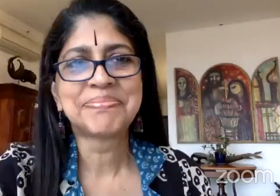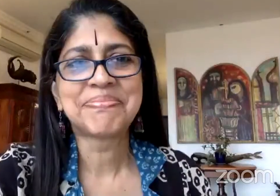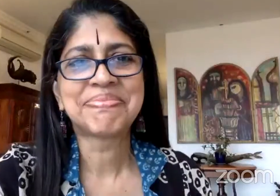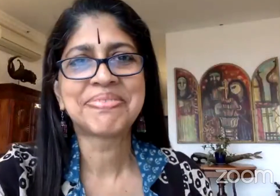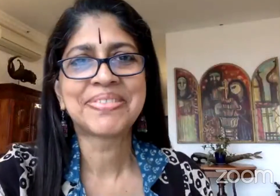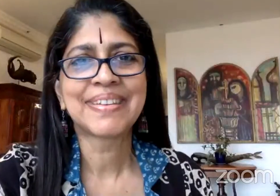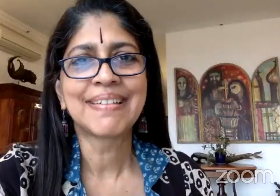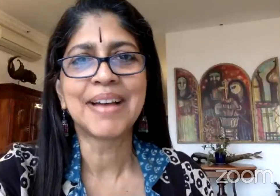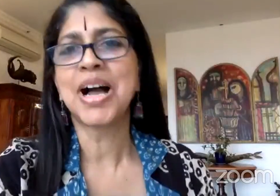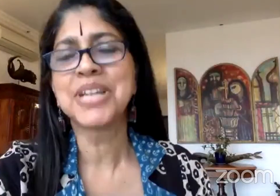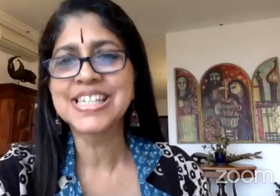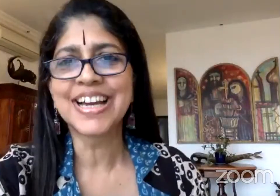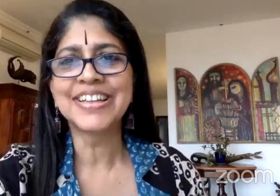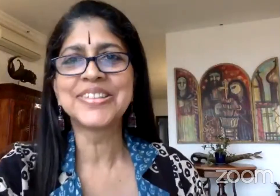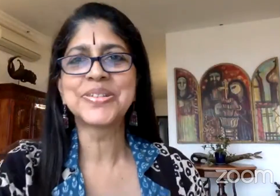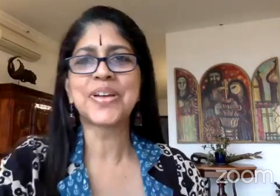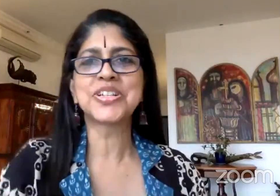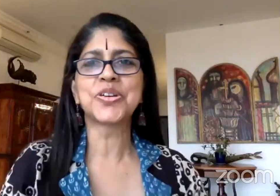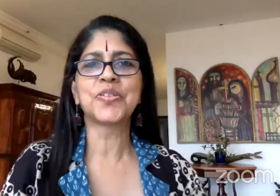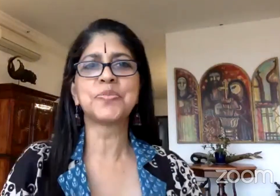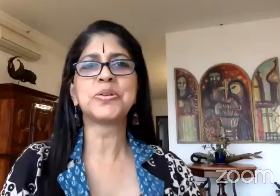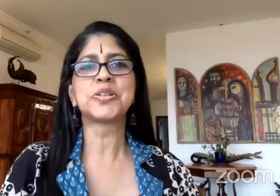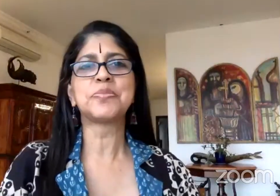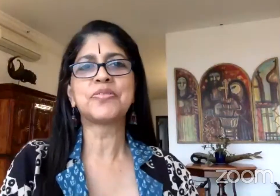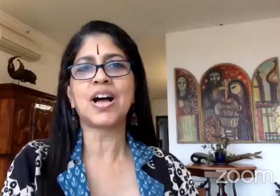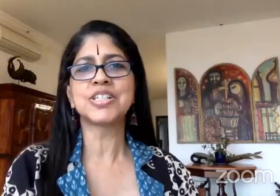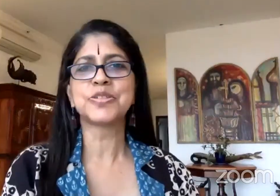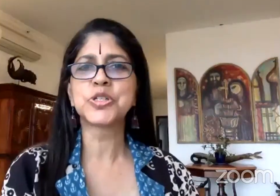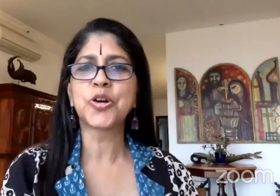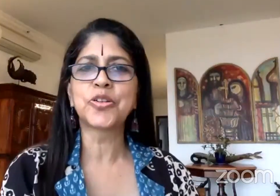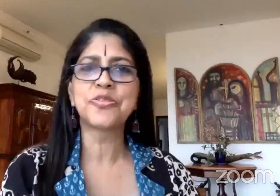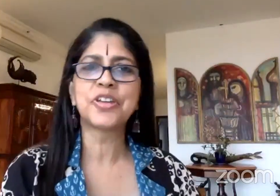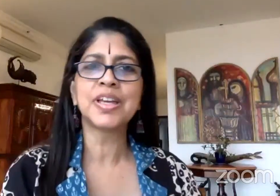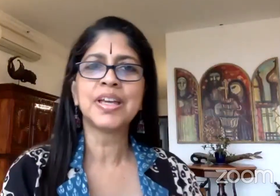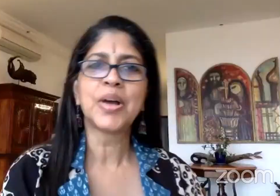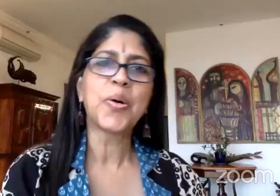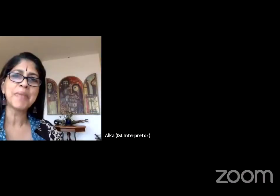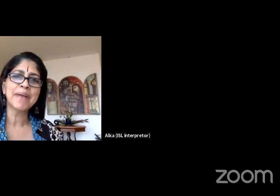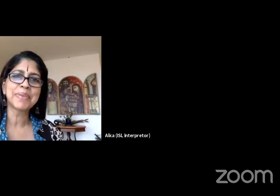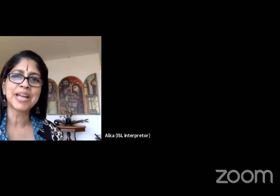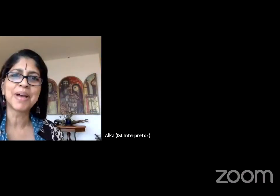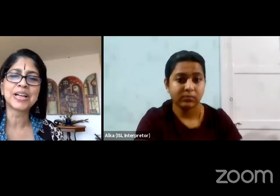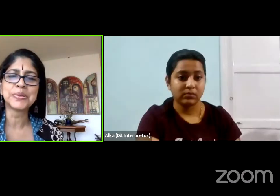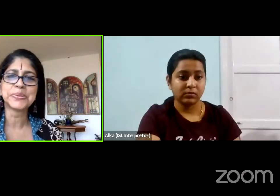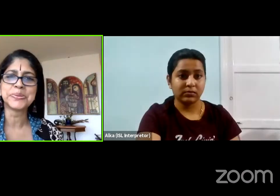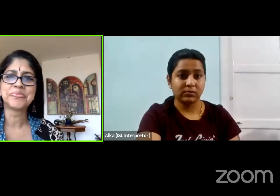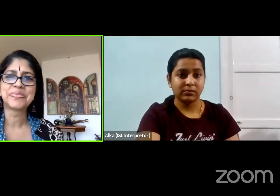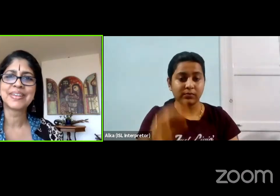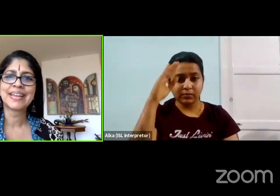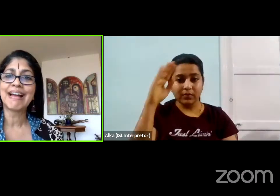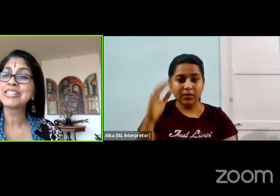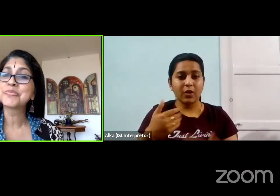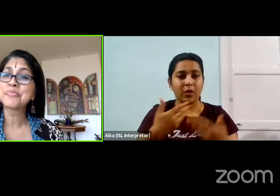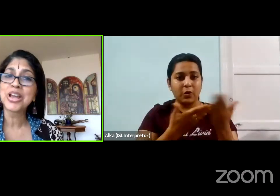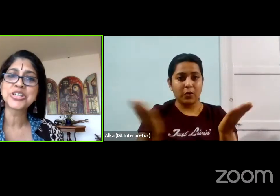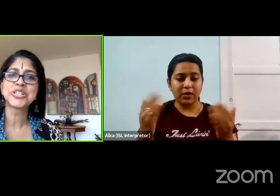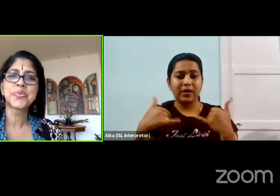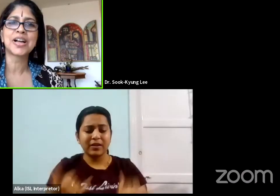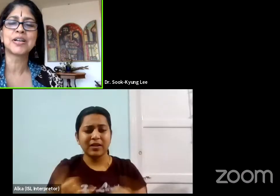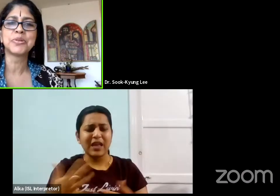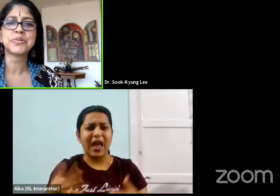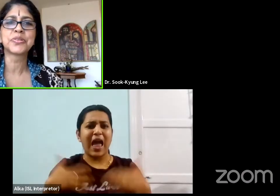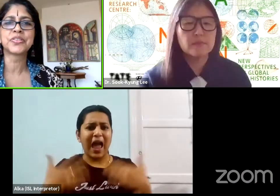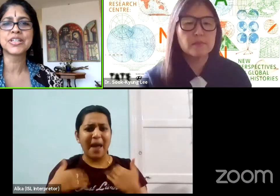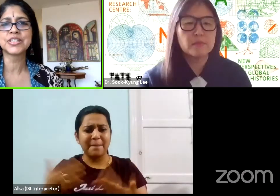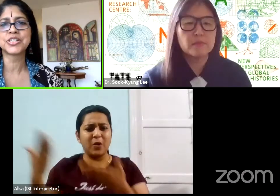everyone. I'm Kamini Sani, the director of the Museum of Art and Photography, or MAP, at Bangalore. And it's a pleasure